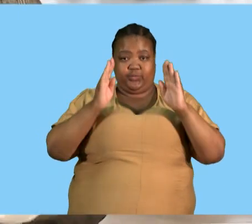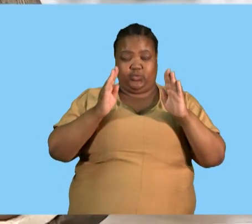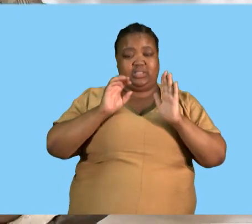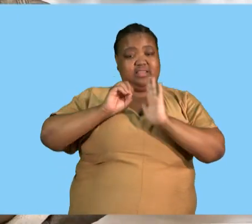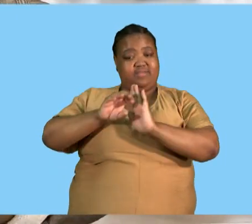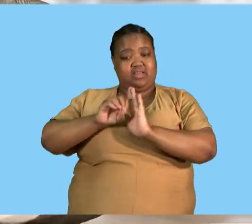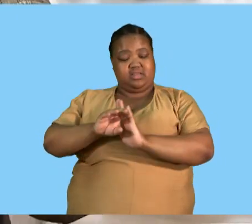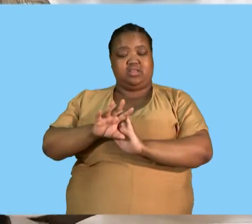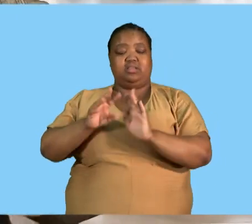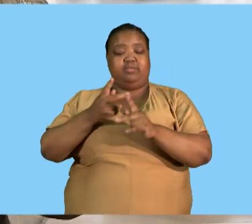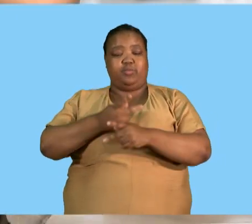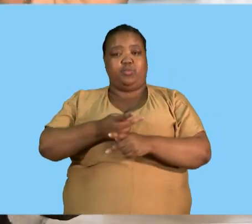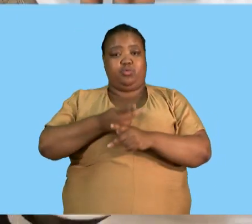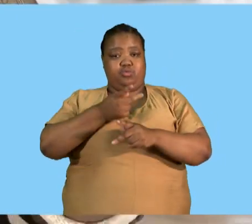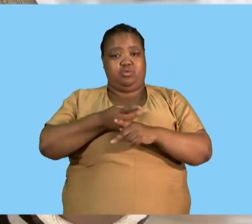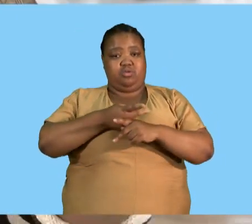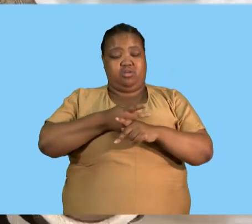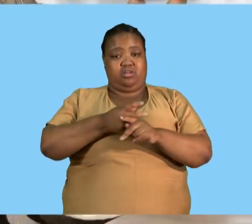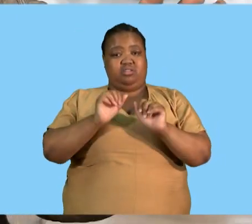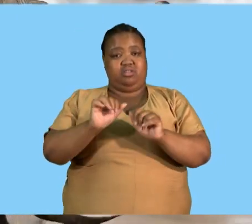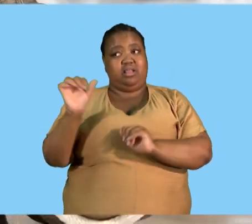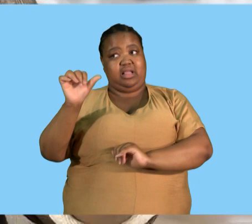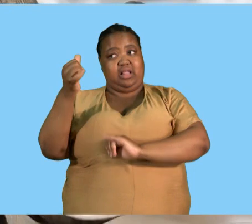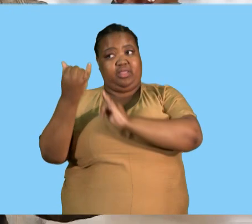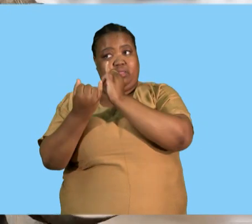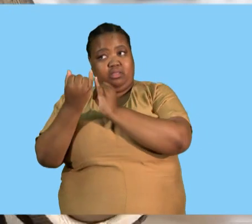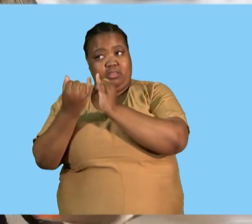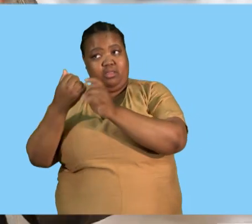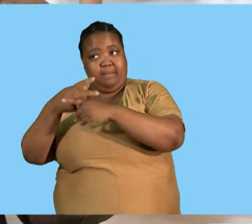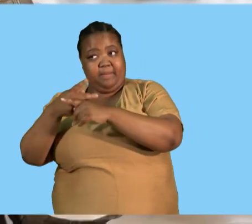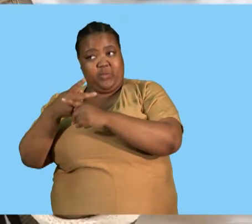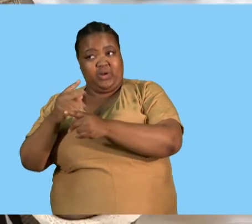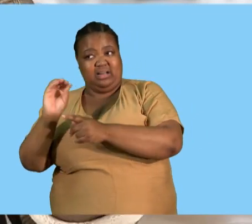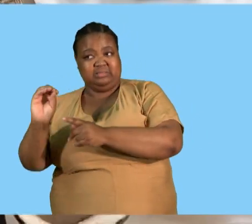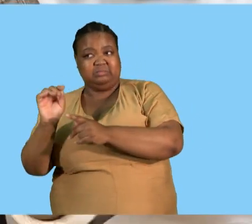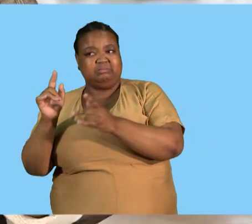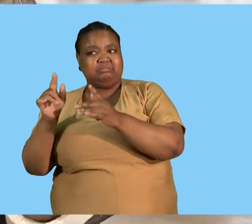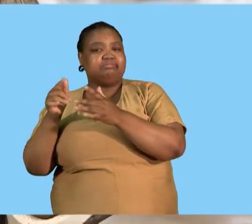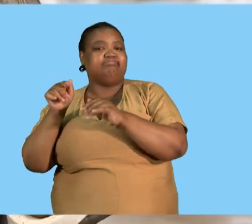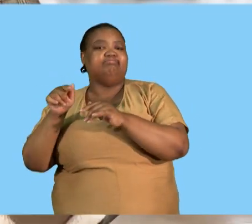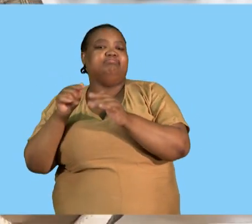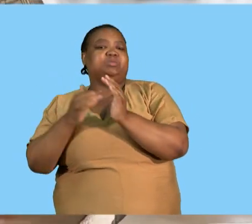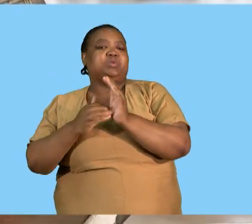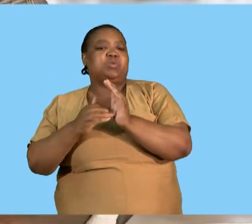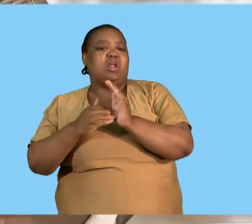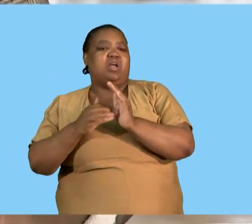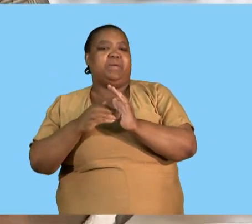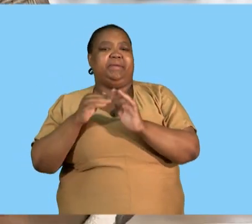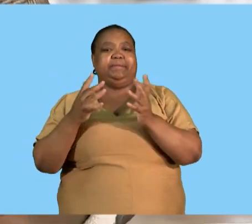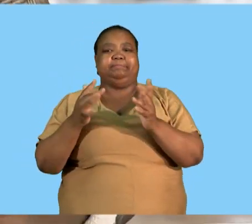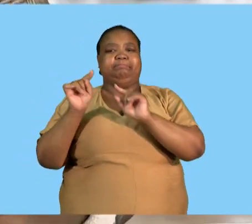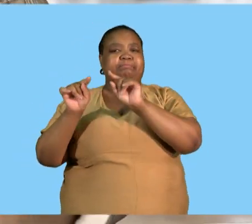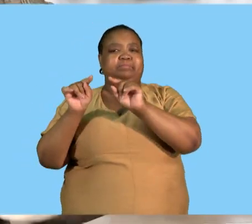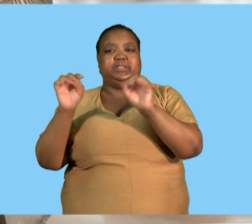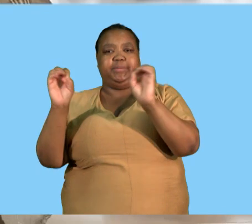your product, and do not speak bad about a competitor's product or competitor's good. It is unethical to